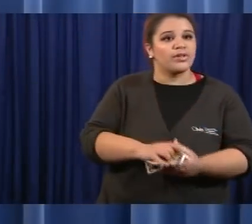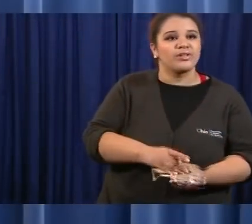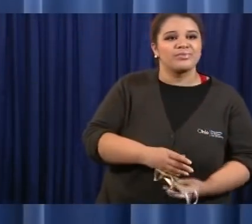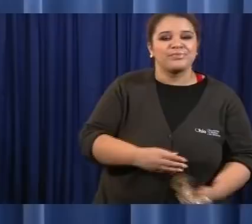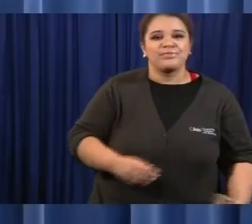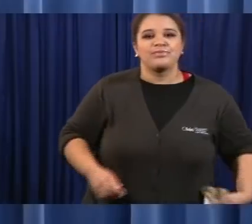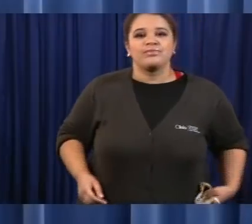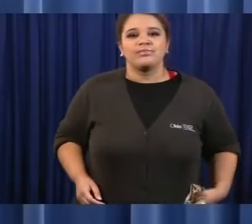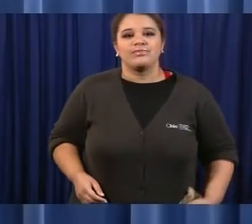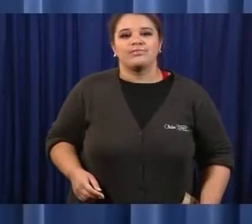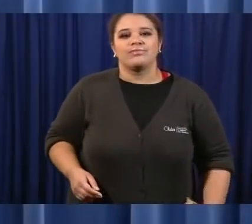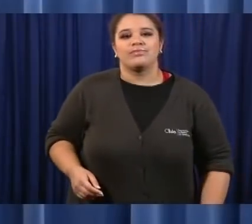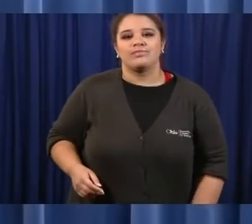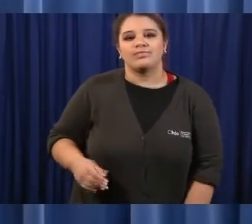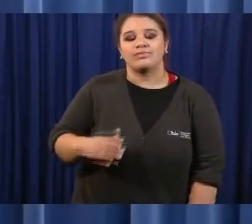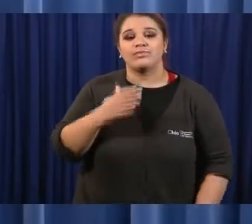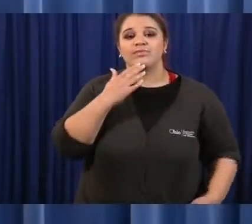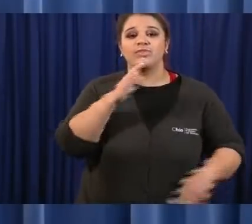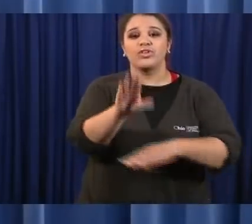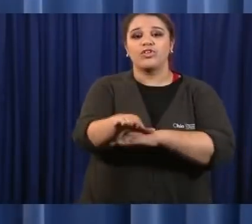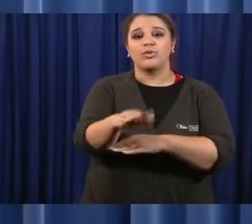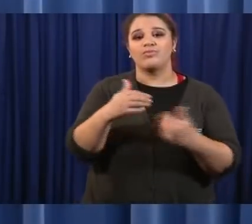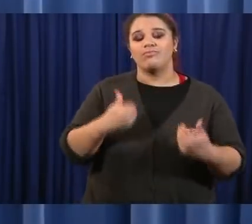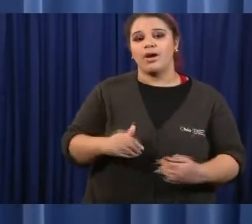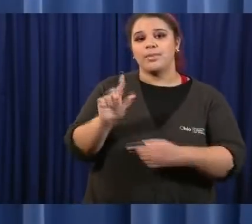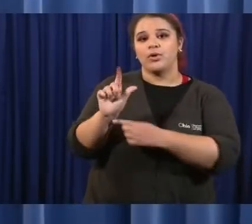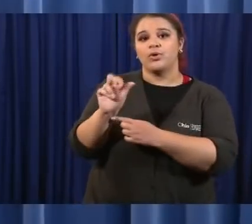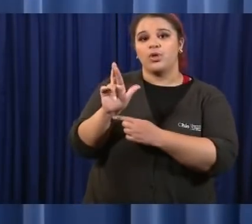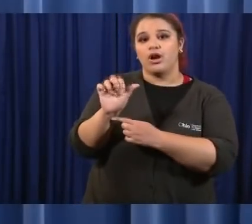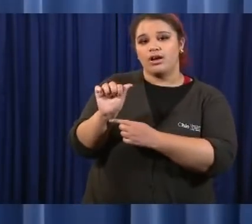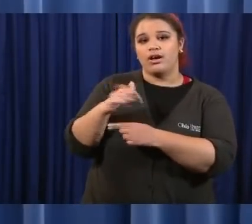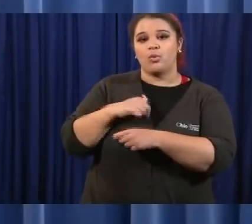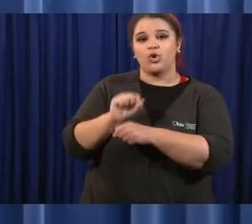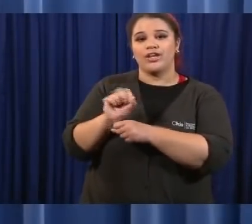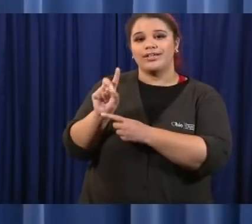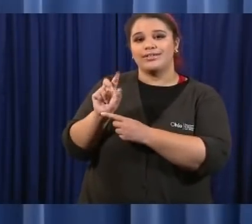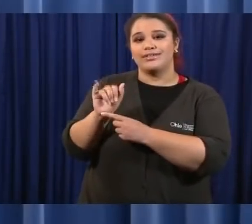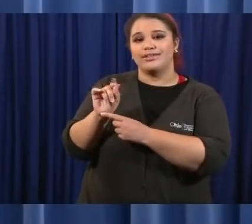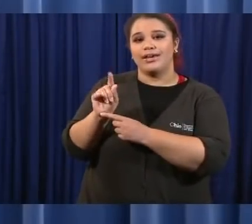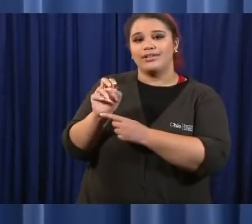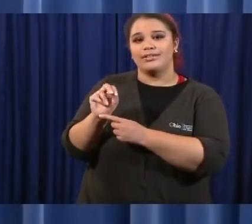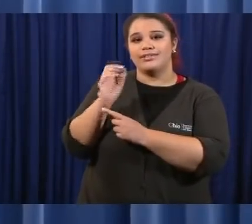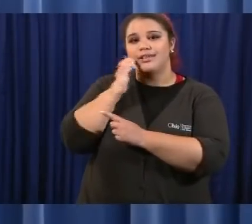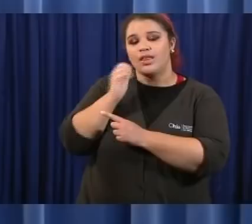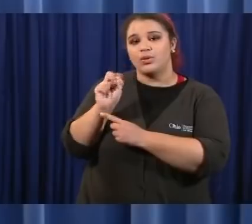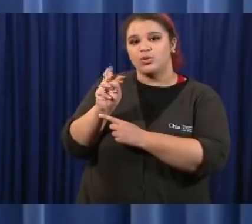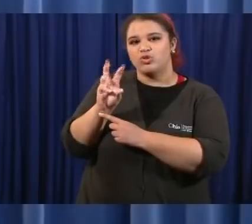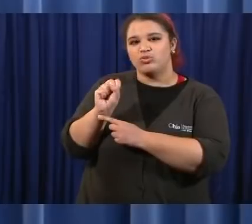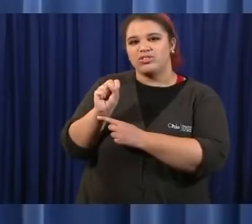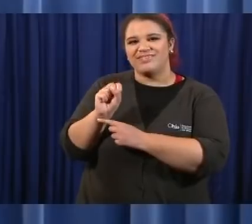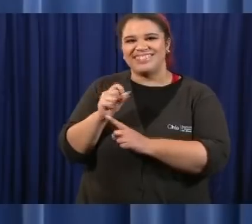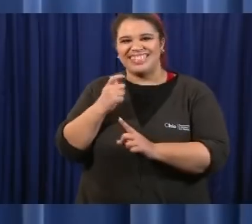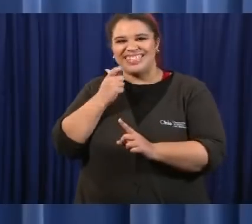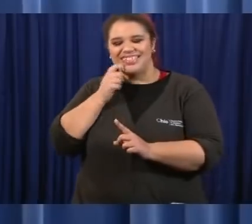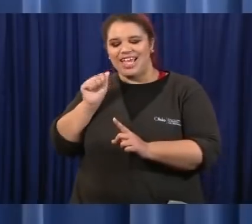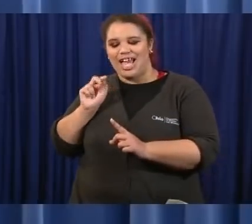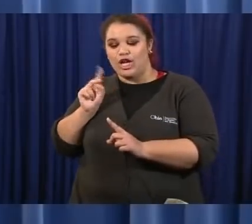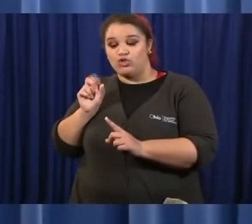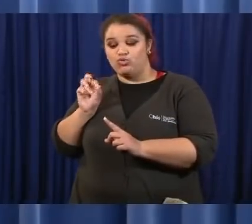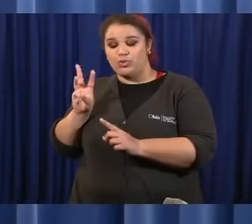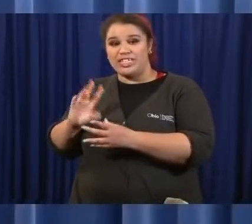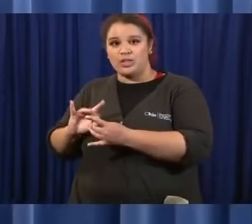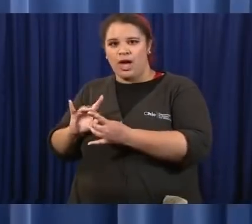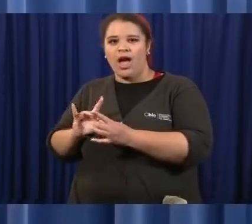Good afternoon, Governor. It's Laura Bischoff, Dayton Daily News. Kind of piggybacking on Andrew's question, the Stay Safe